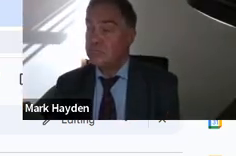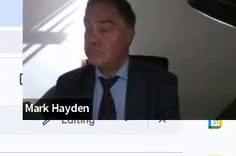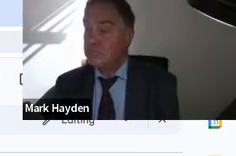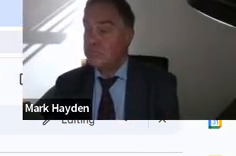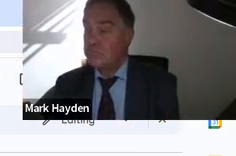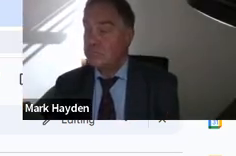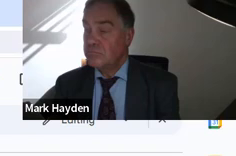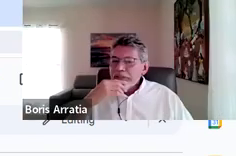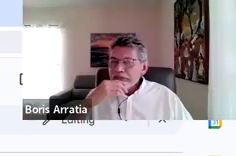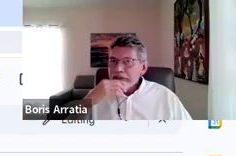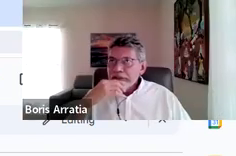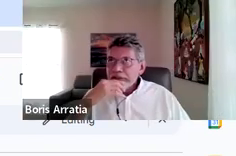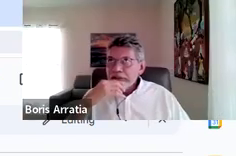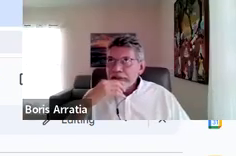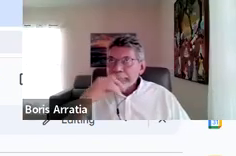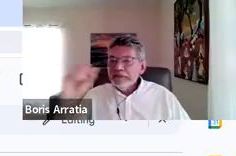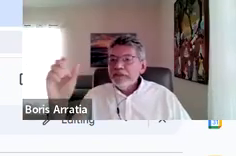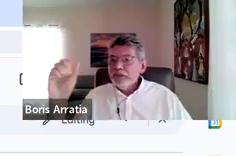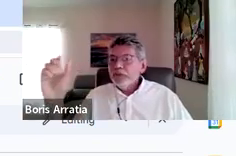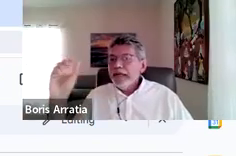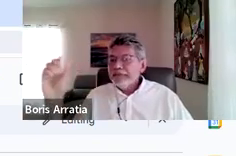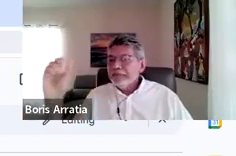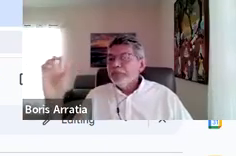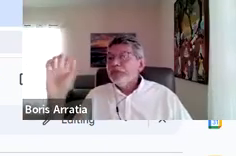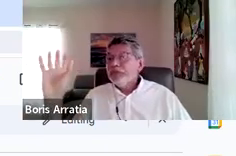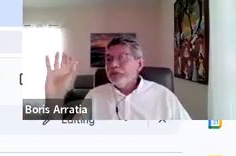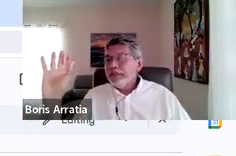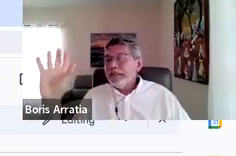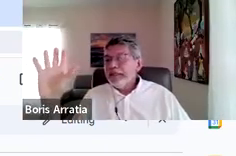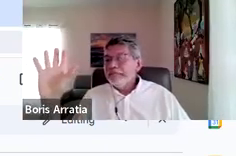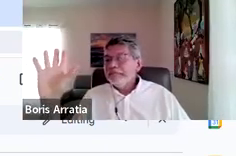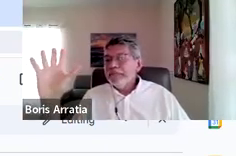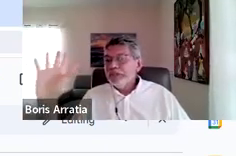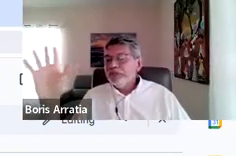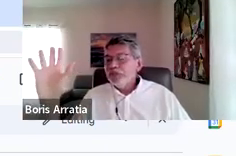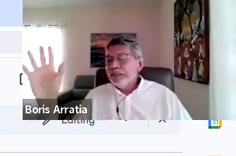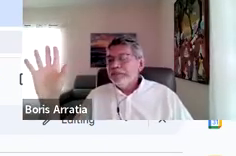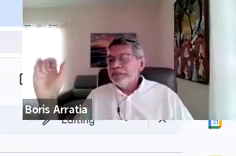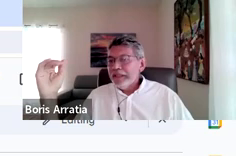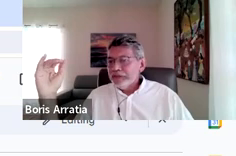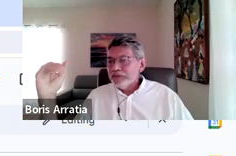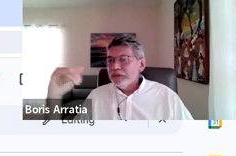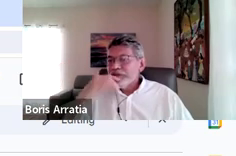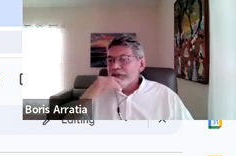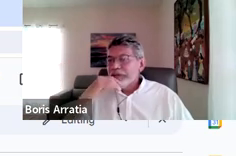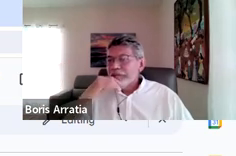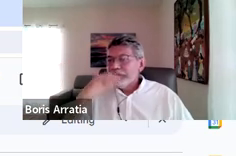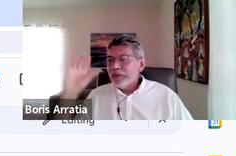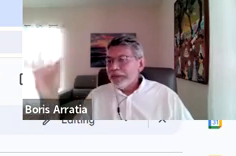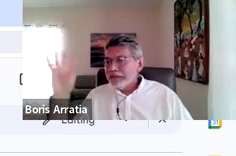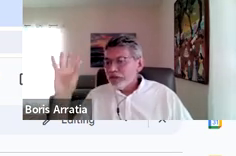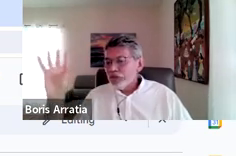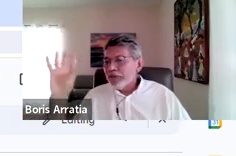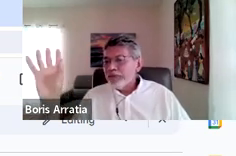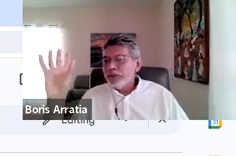Yeah, and again, I think as Jenny said, the CEQ has that position, the Chief Sustainability Officer for the federal government.